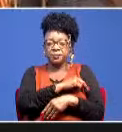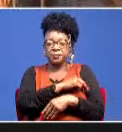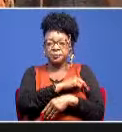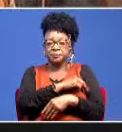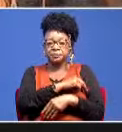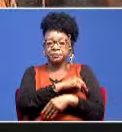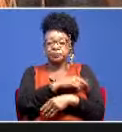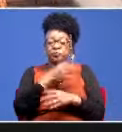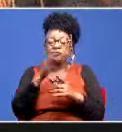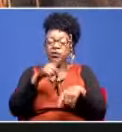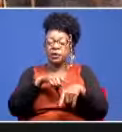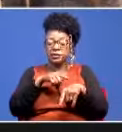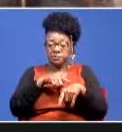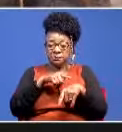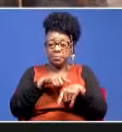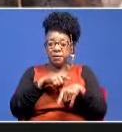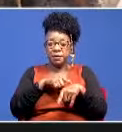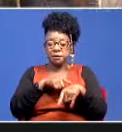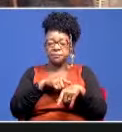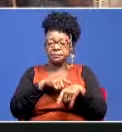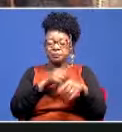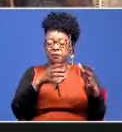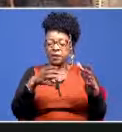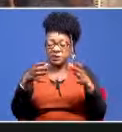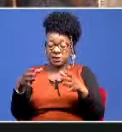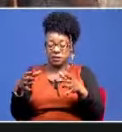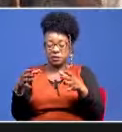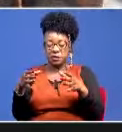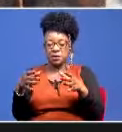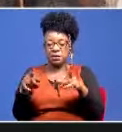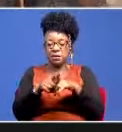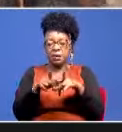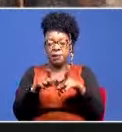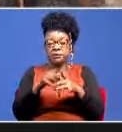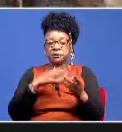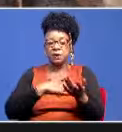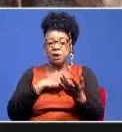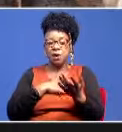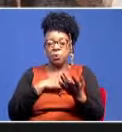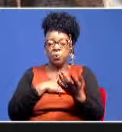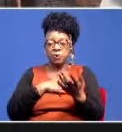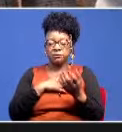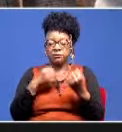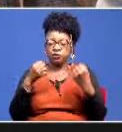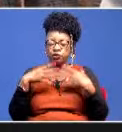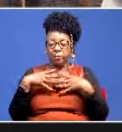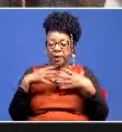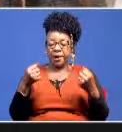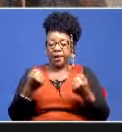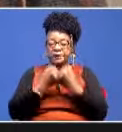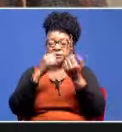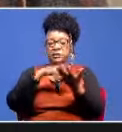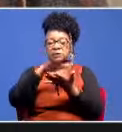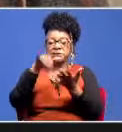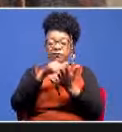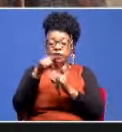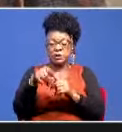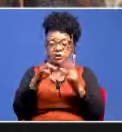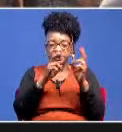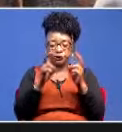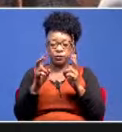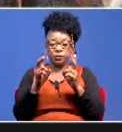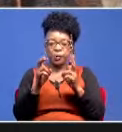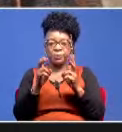for the time being, designated as our trauma and accident center for this matter. We